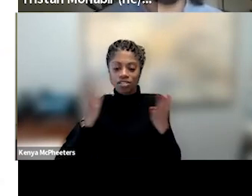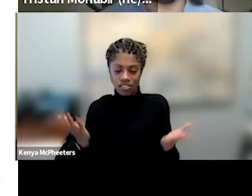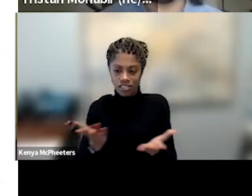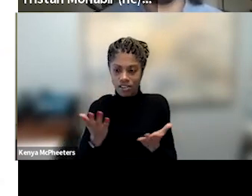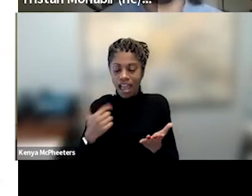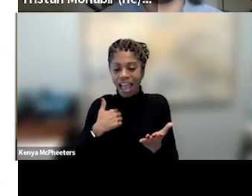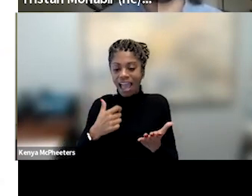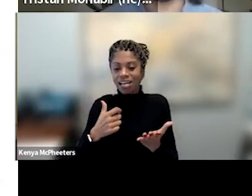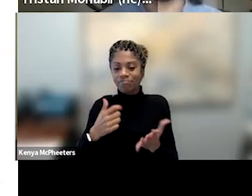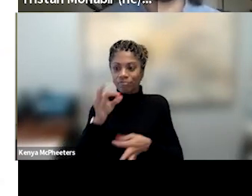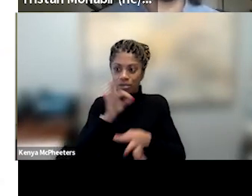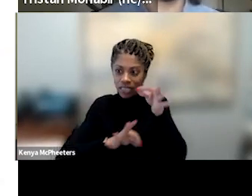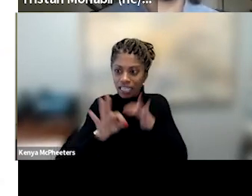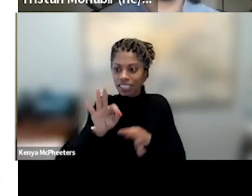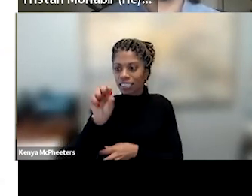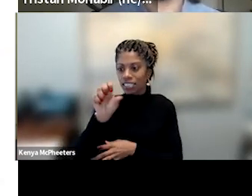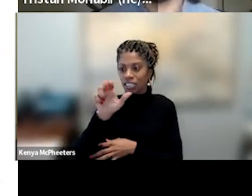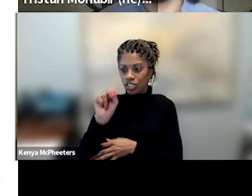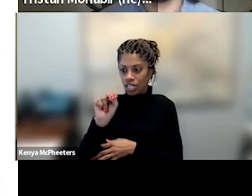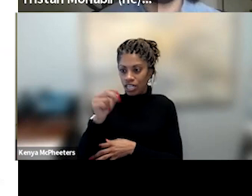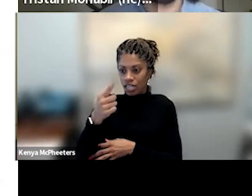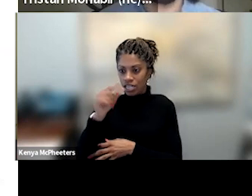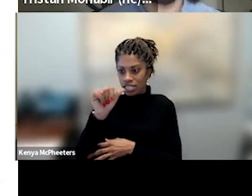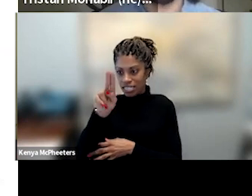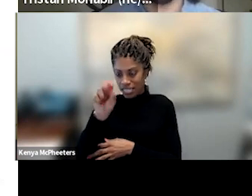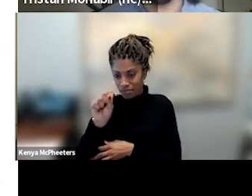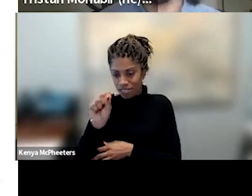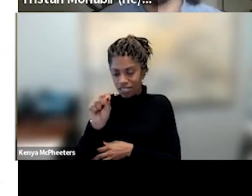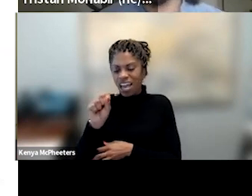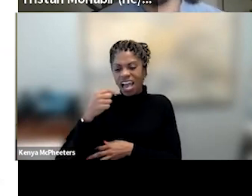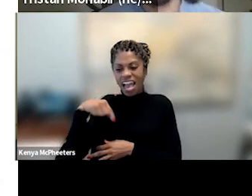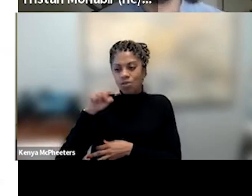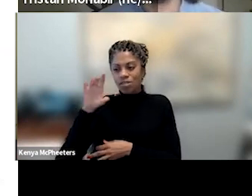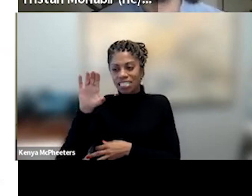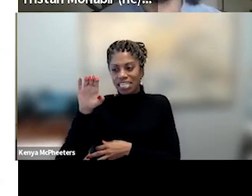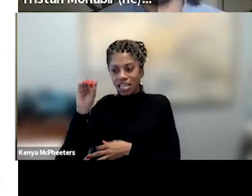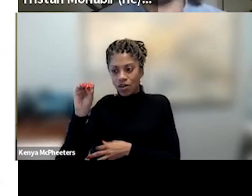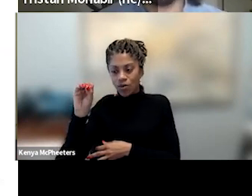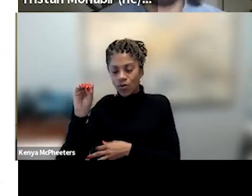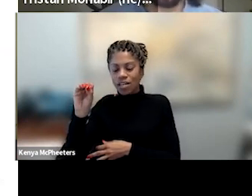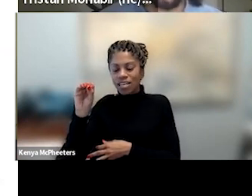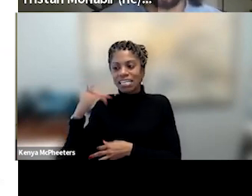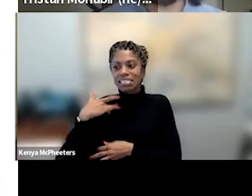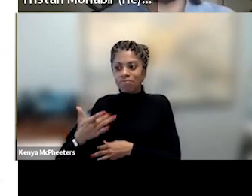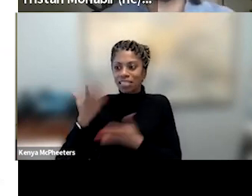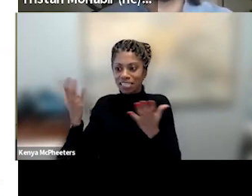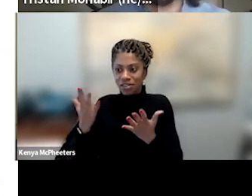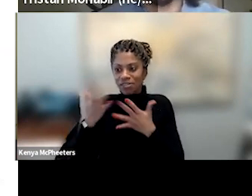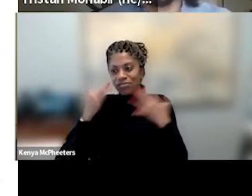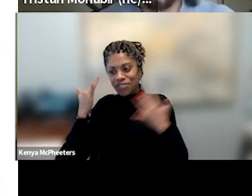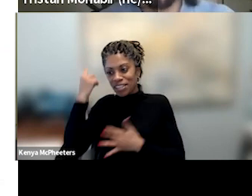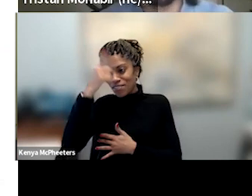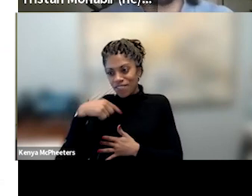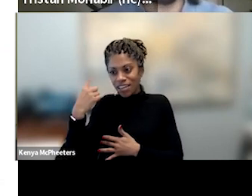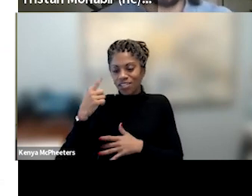Sean Gibbons, our CEO, and the usual friendly face you would see here today. So channeling the spirit of Sean,